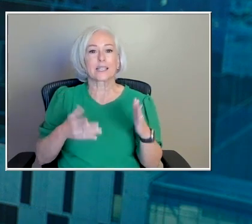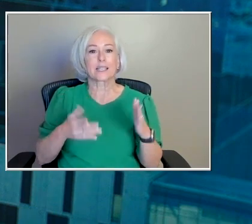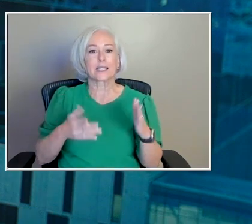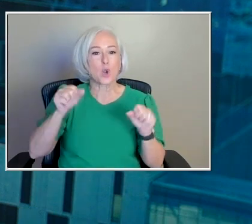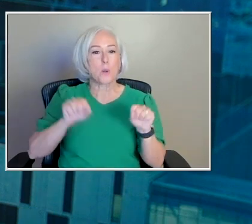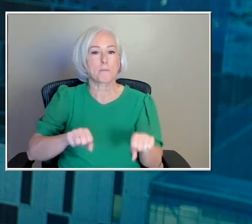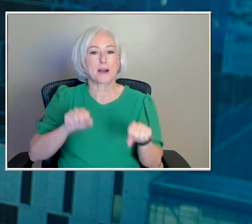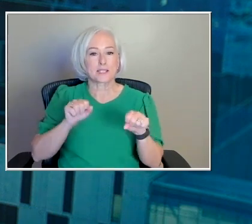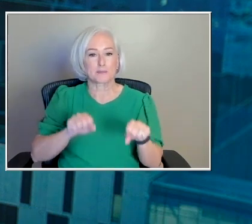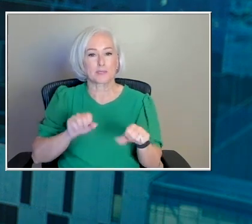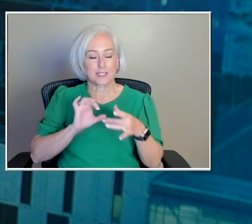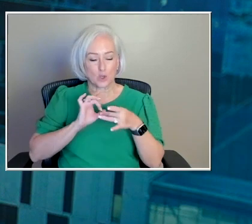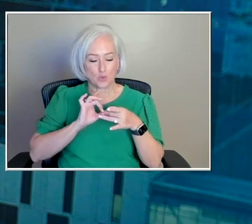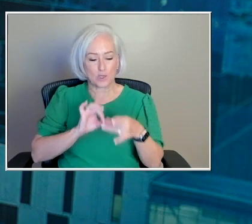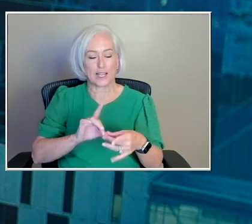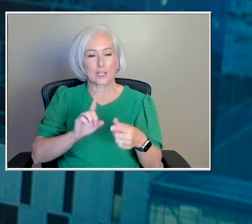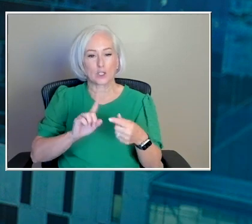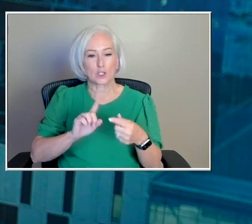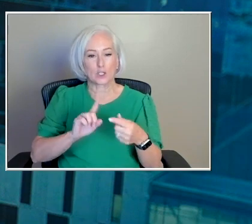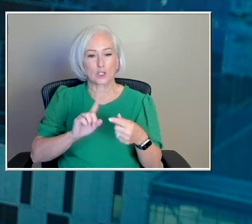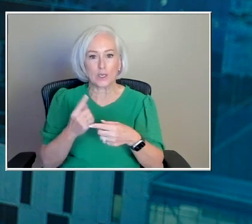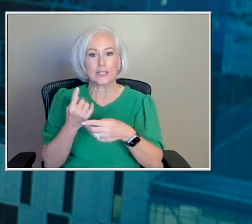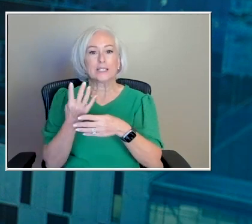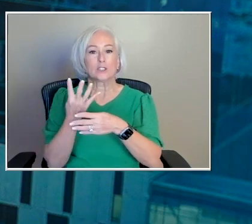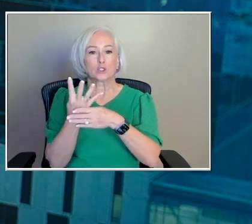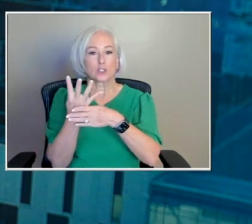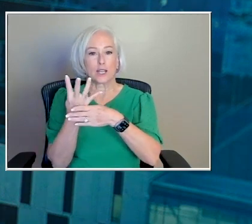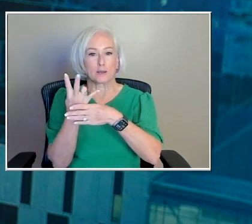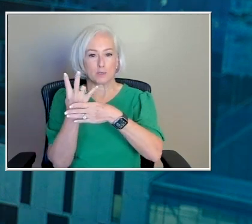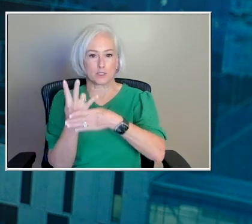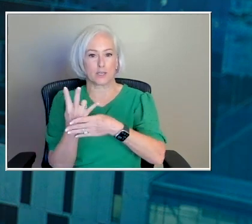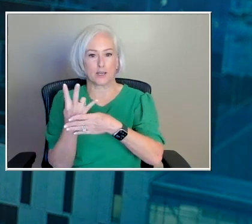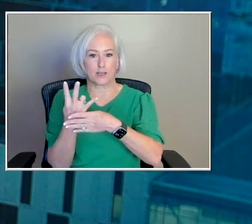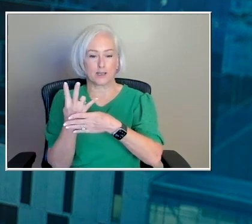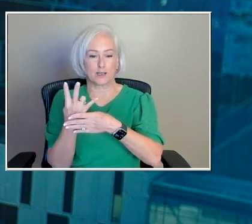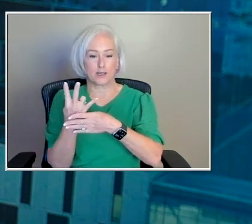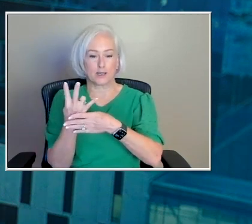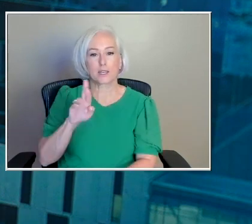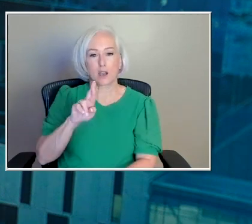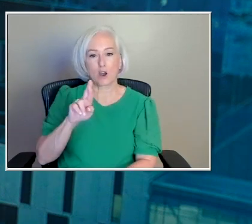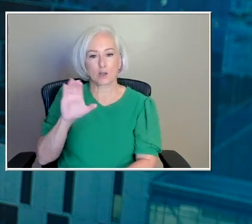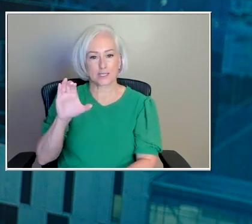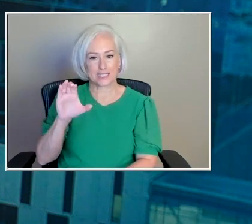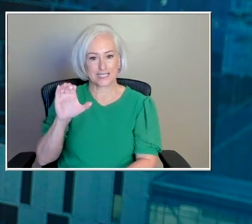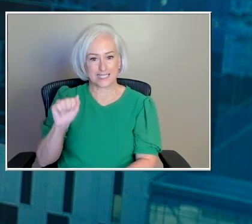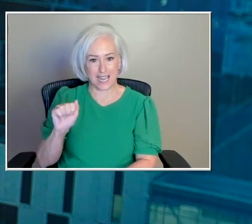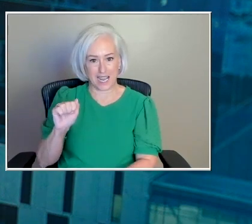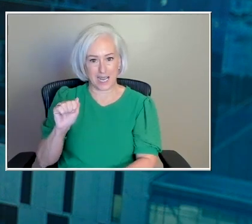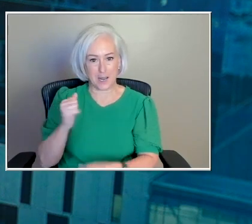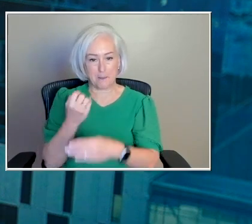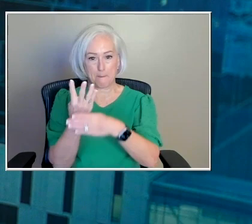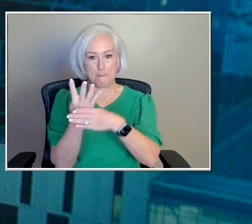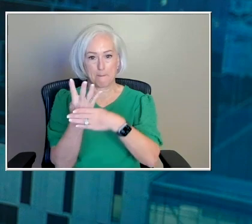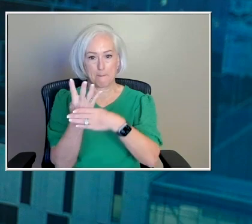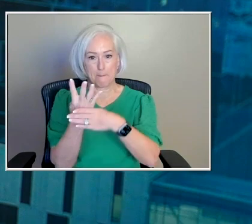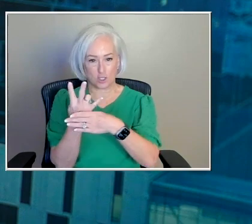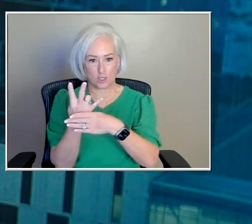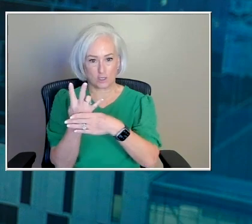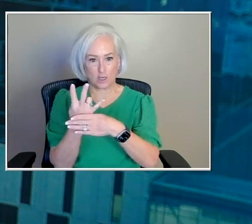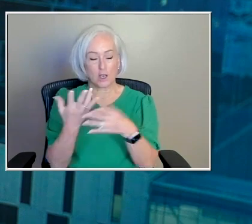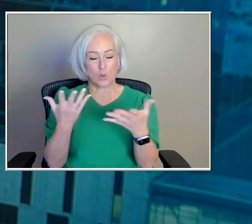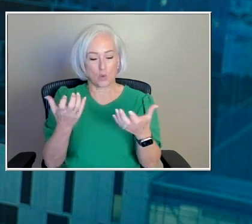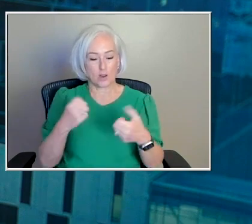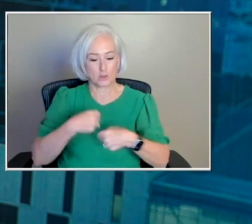like a genetic mutation, such like as a BRCA mutation. And so we want to make sure that they all get genetic testing, because not only will it help